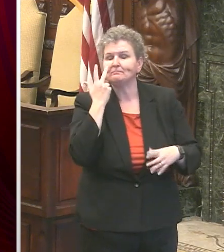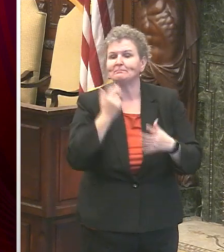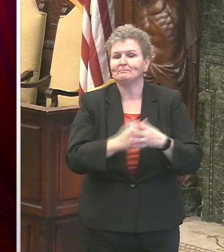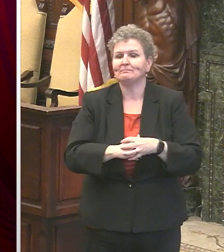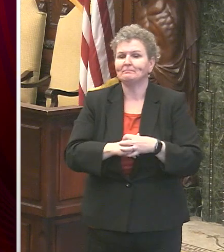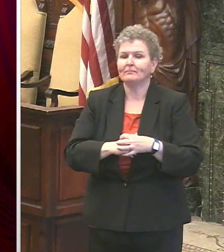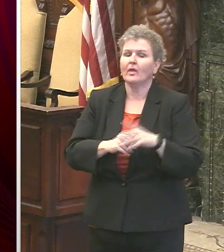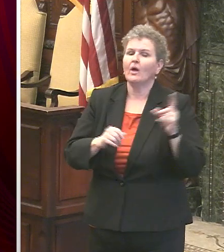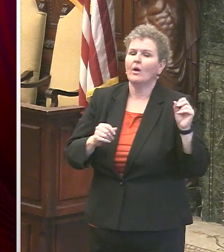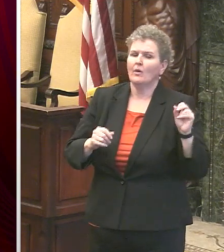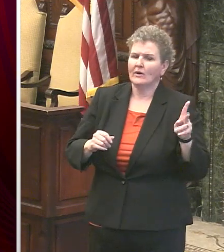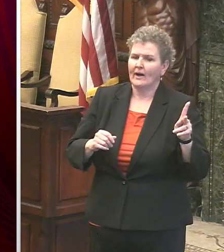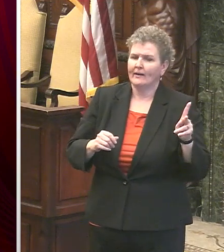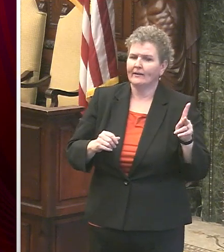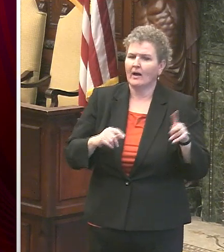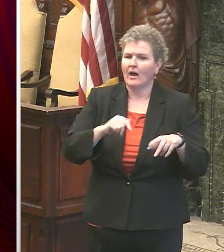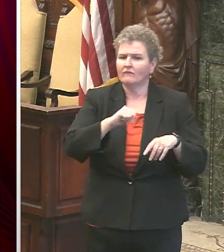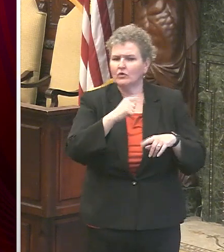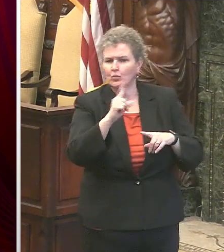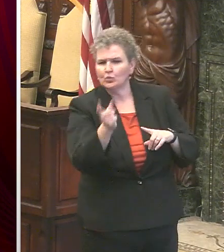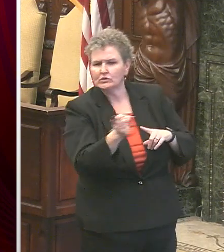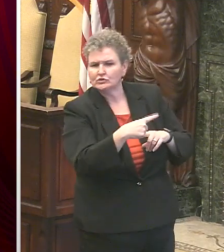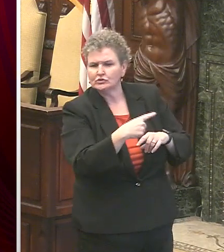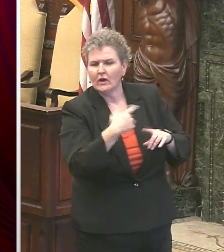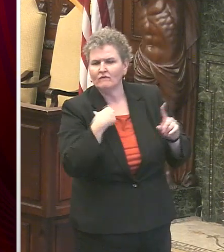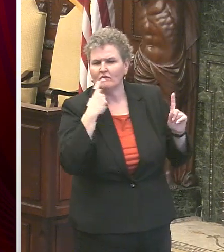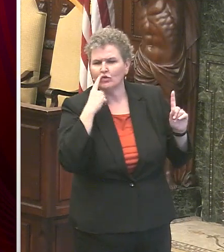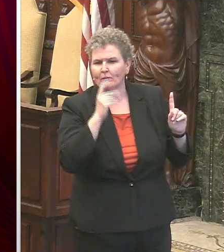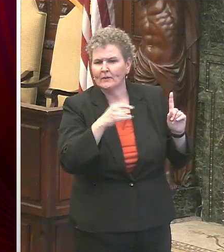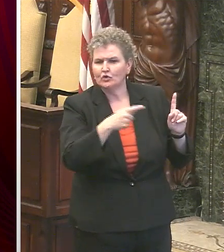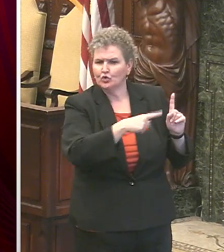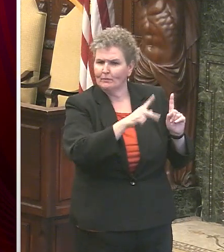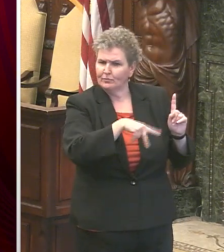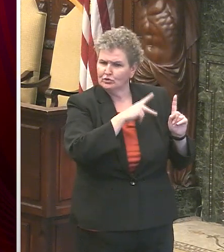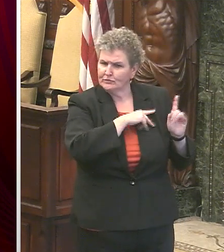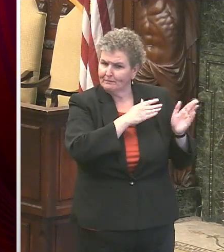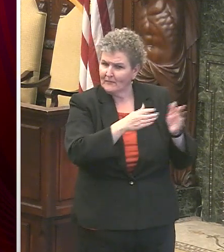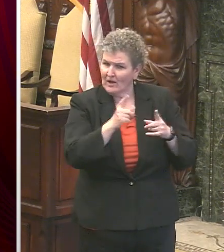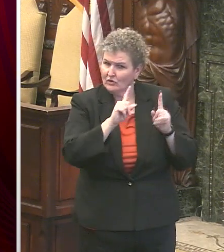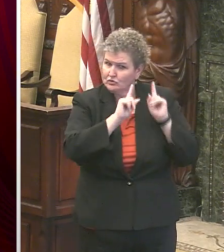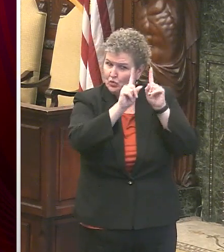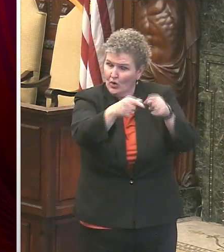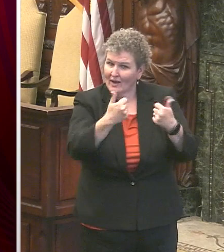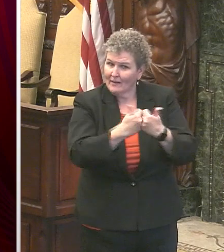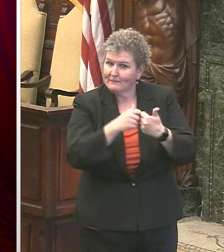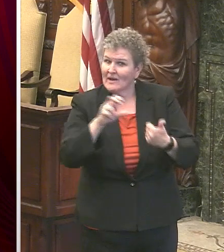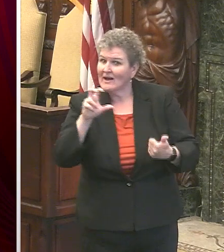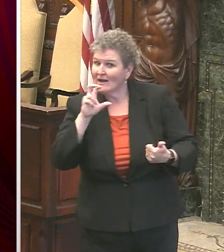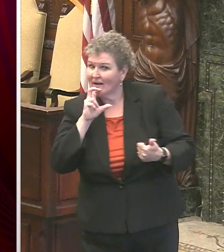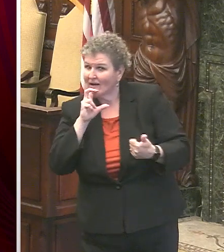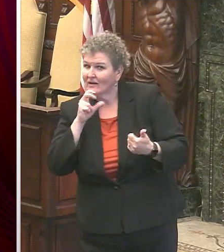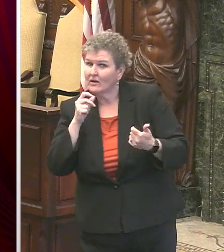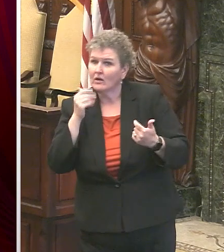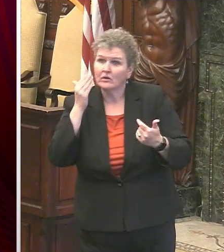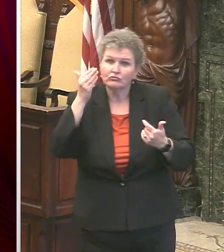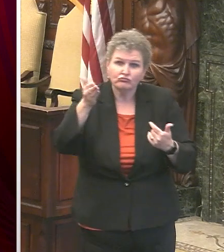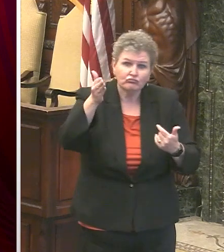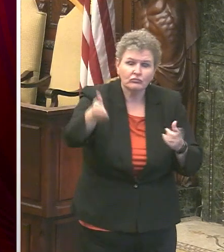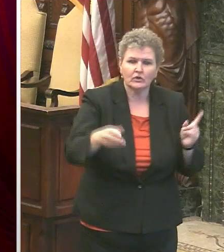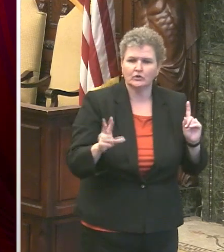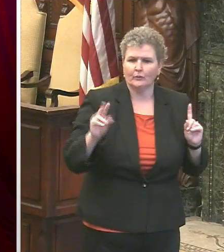Okay. And a question for Mayor Kenney. Do you personally plan to attend the Eagles either this weekend or upcoming? No,